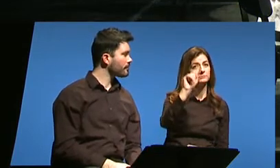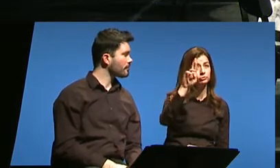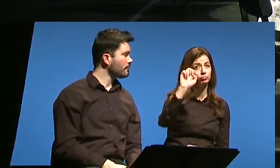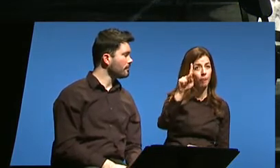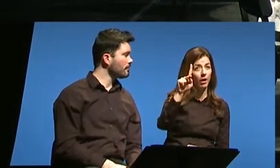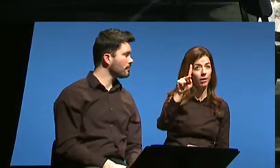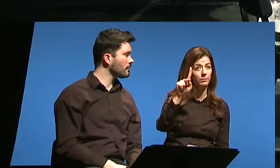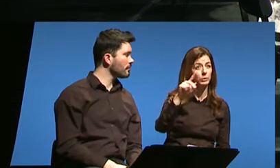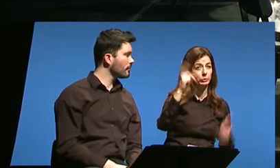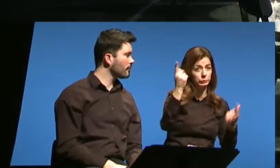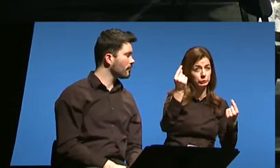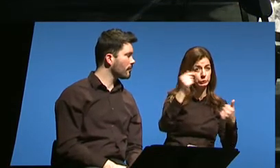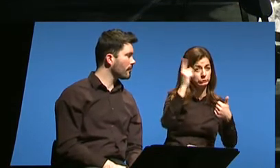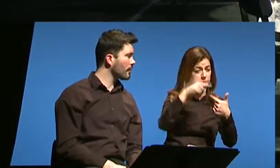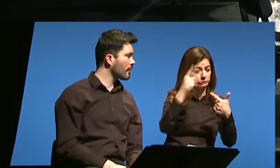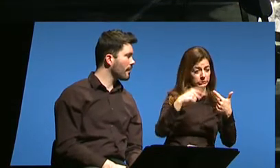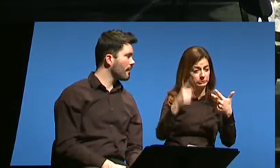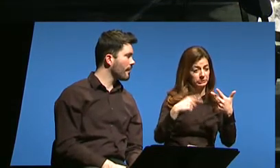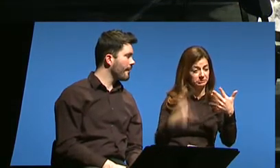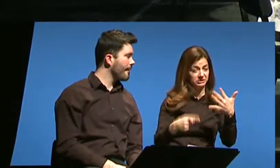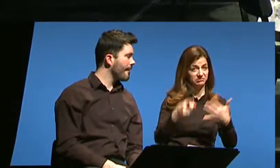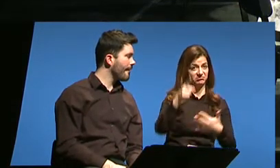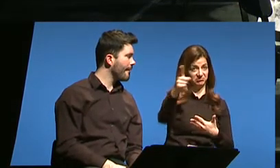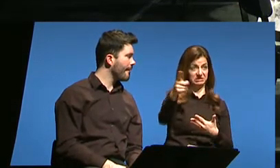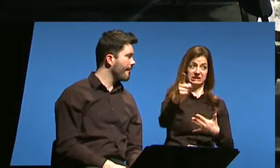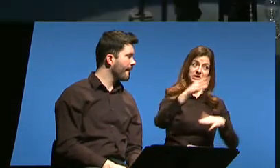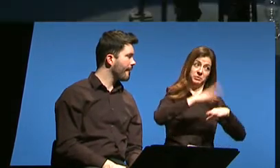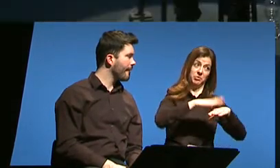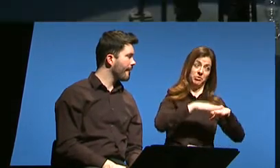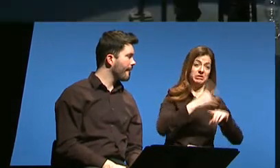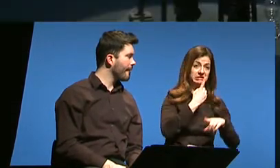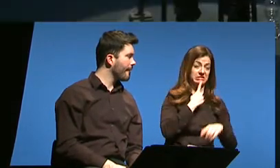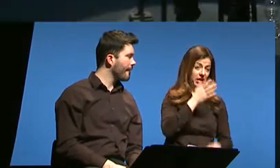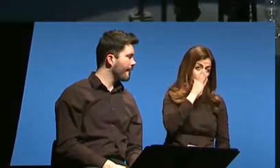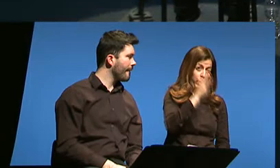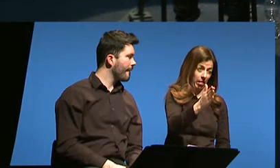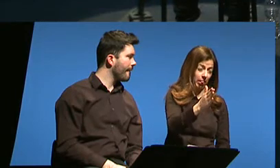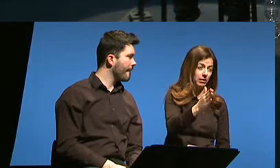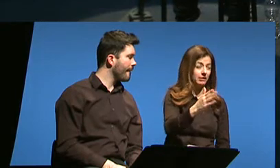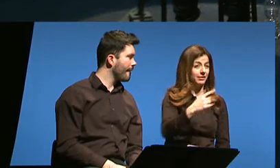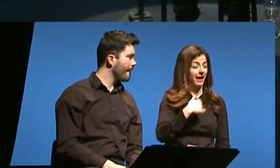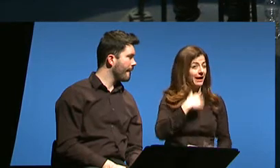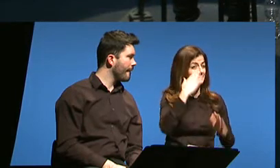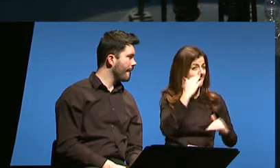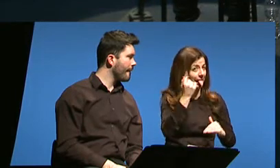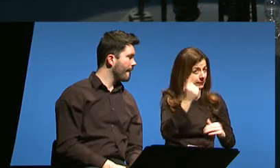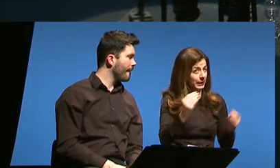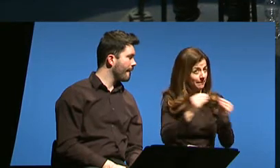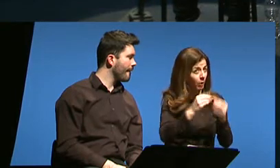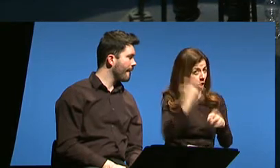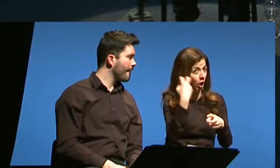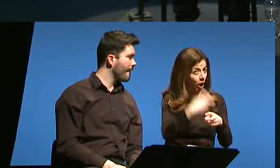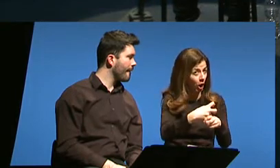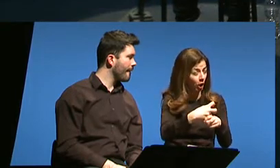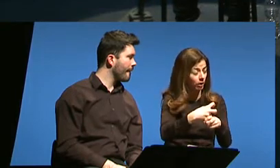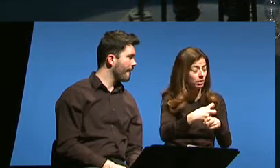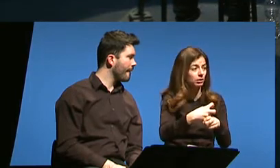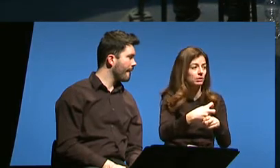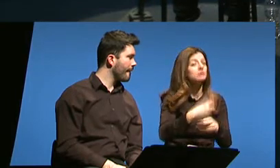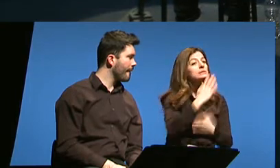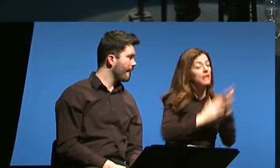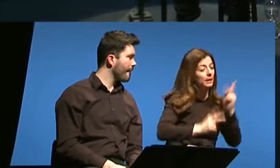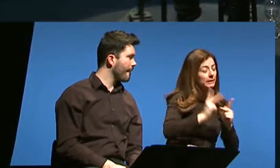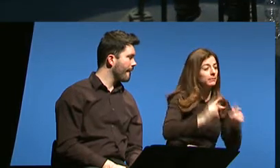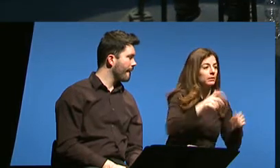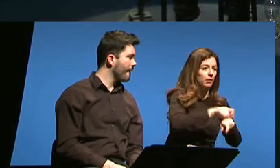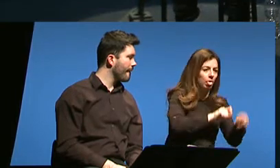everything he said he would. I just thought it'd be a little harder for him. And I'm really proud of the people working to make it harder. As a